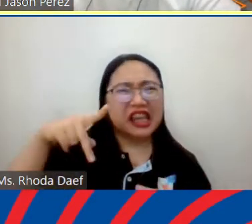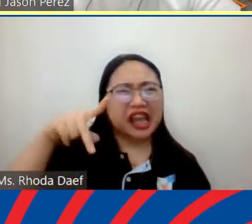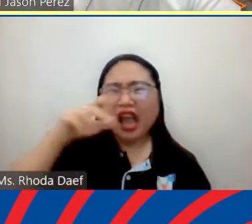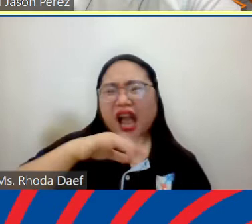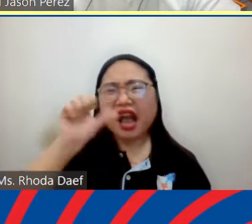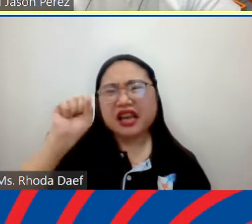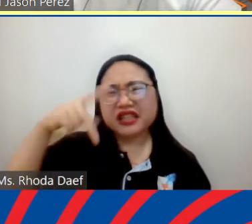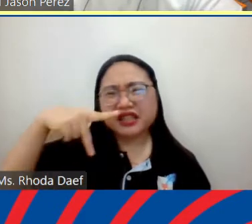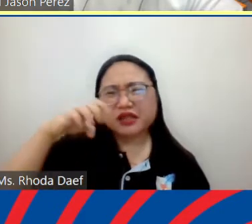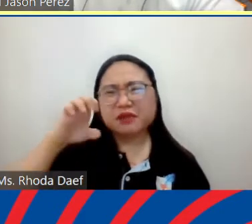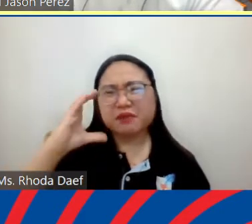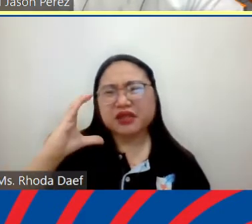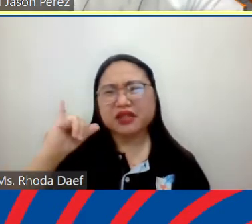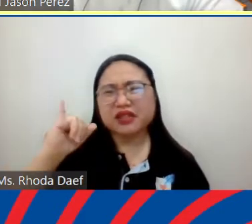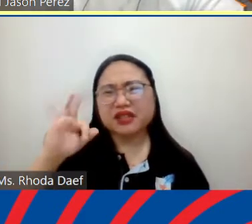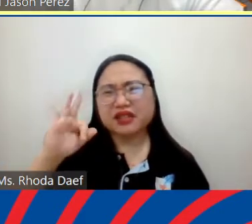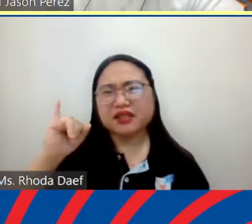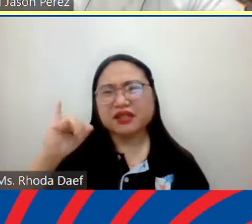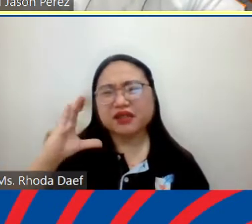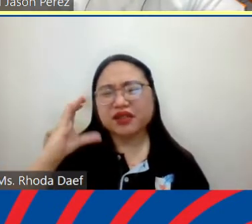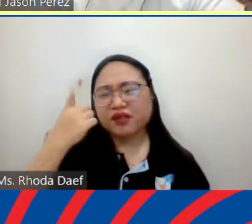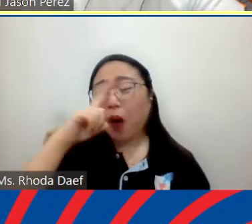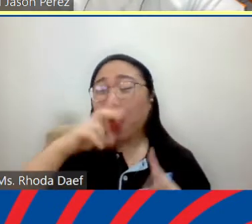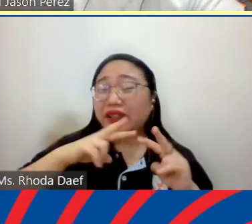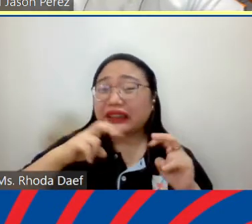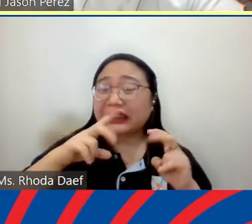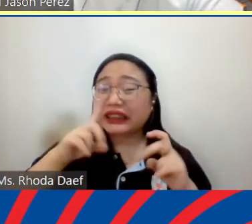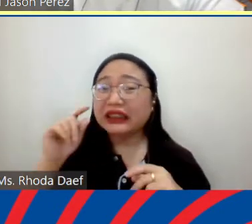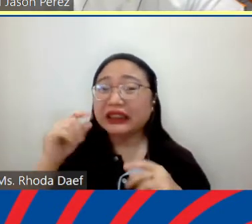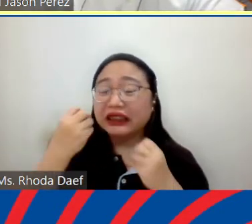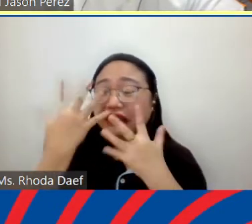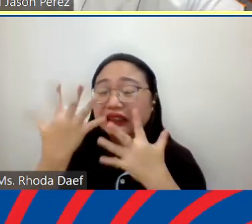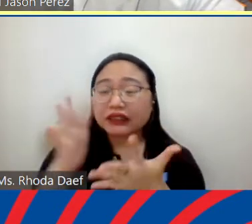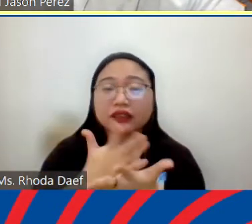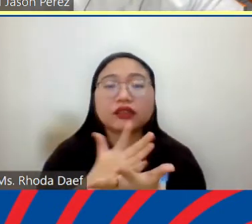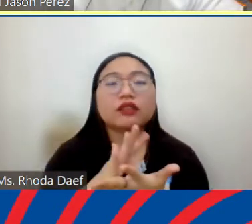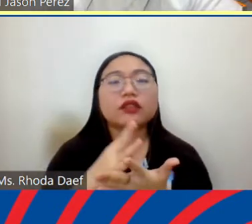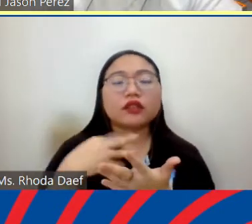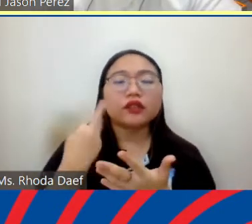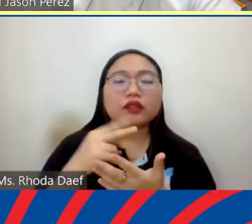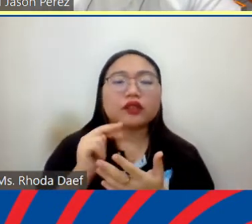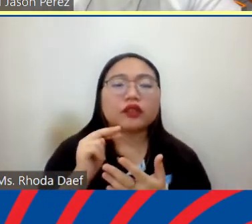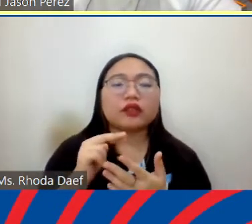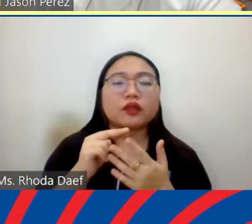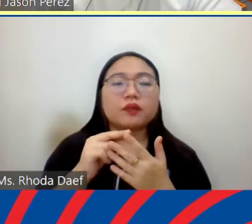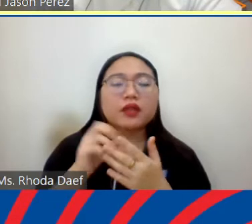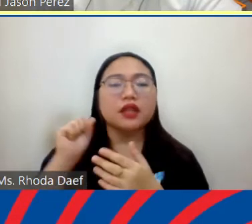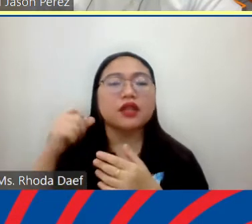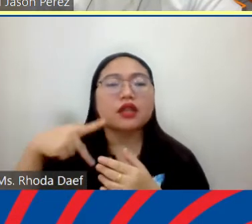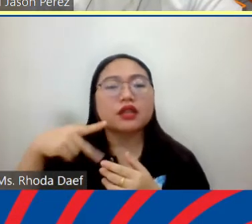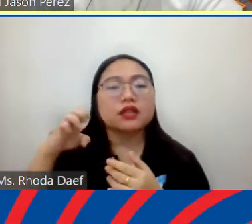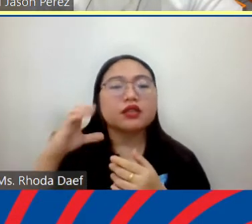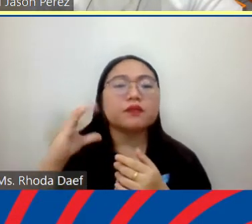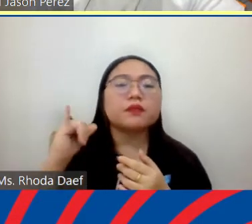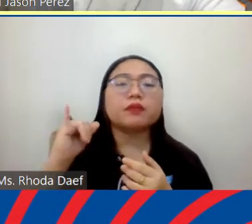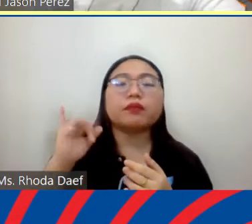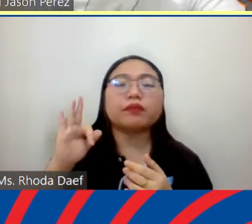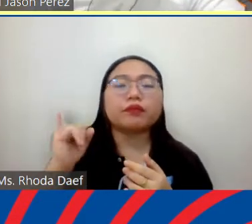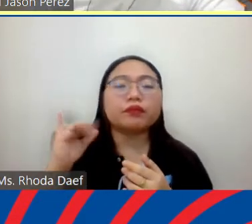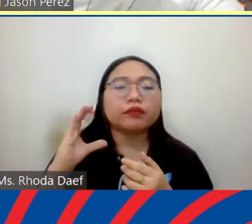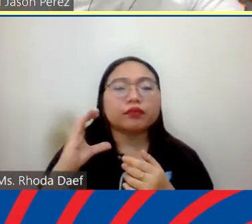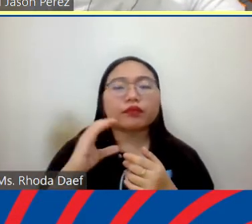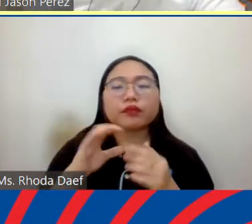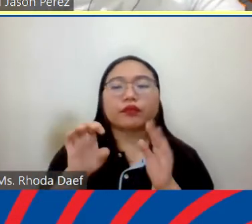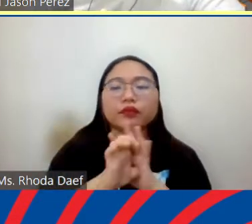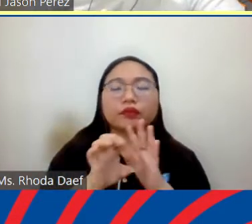research data sharing. No, we have to be specific. So some examples later indicates, like for